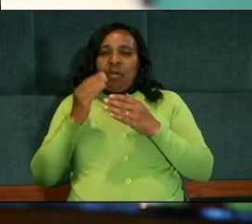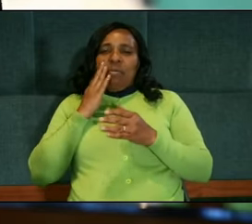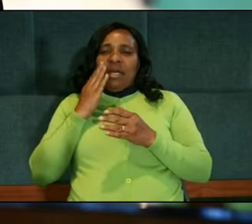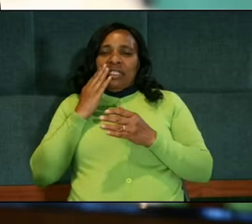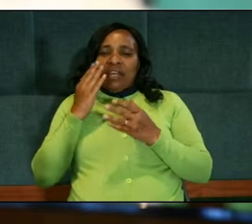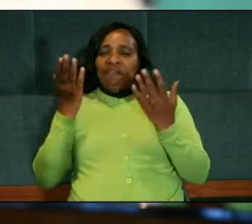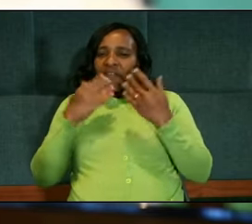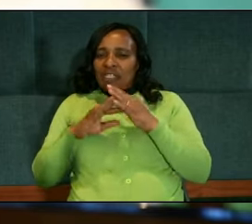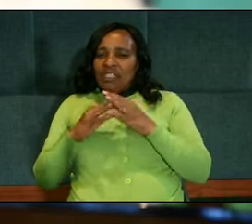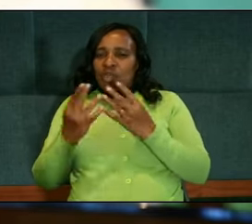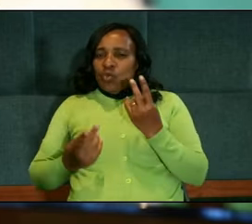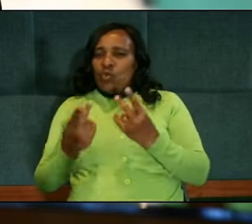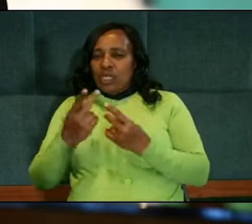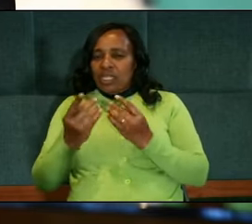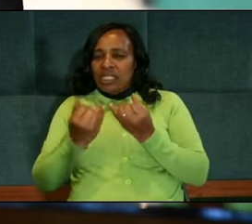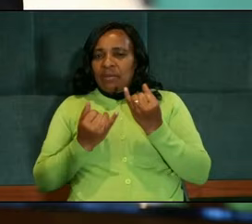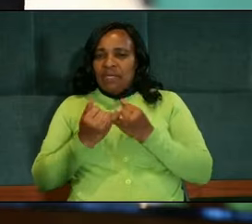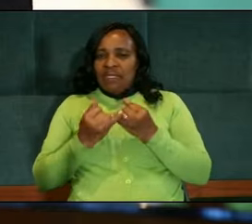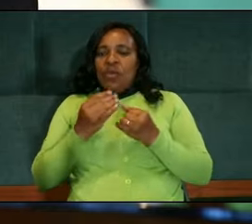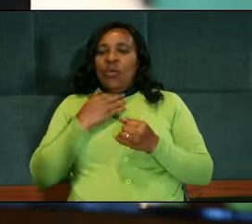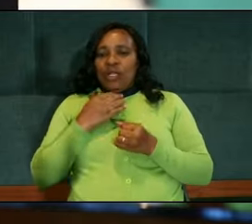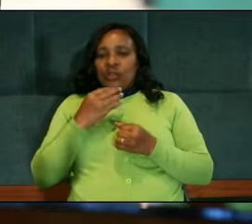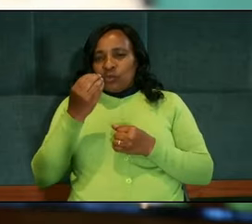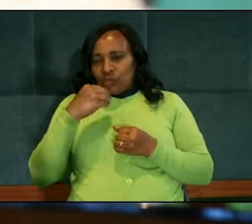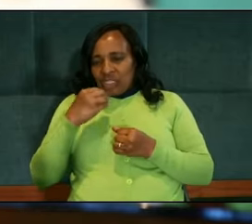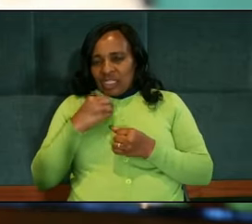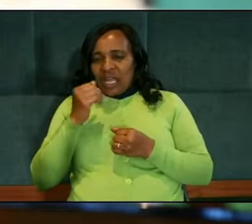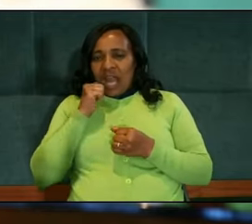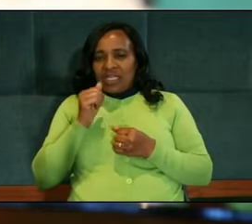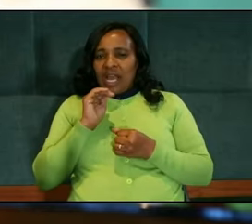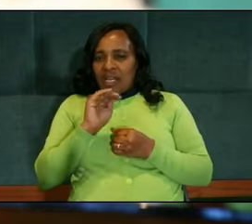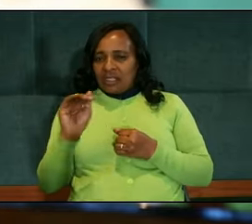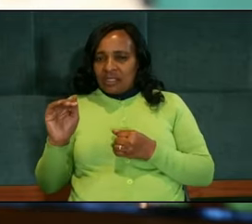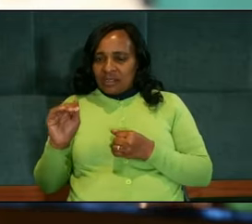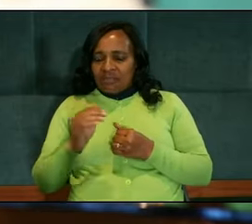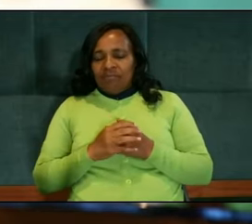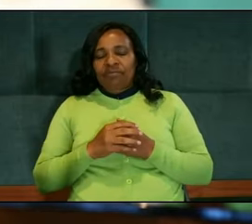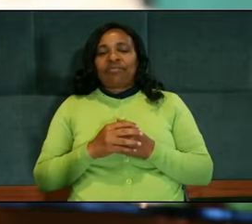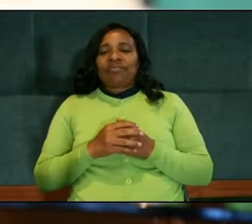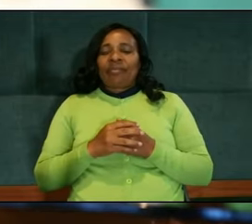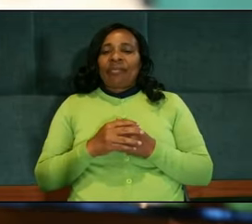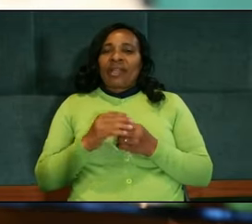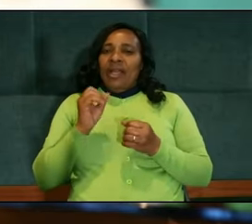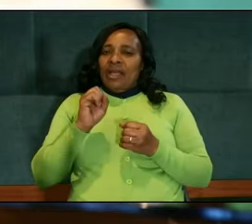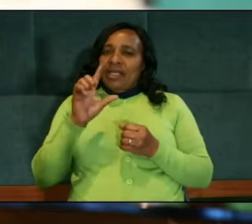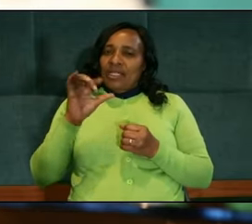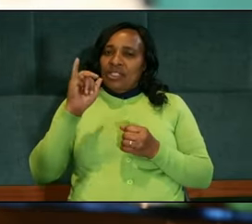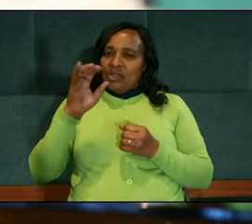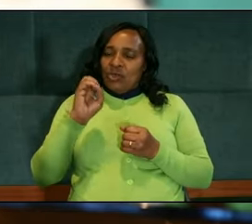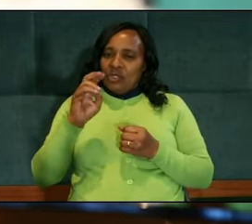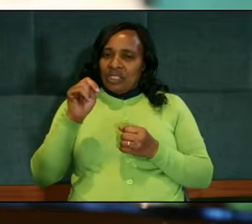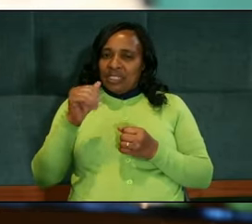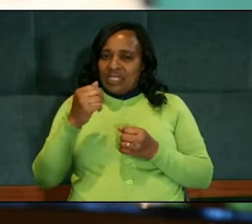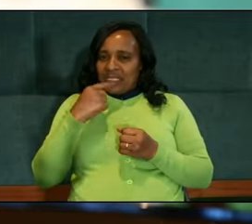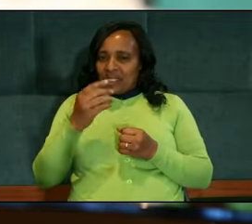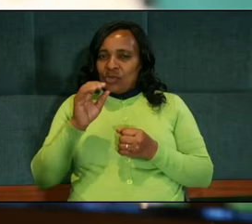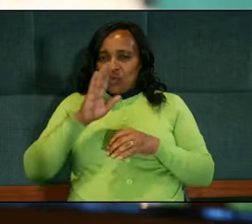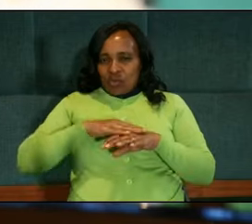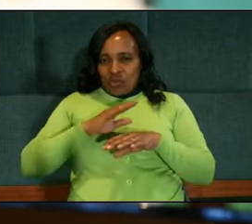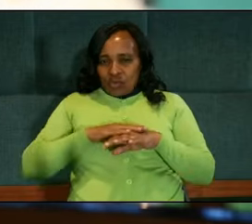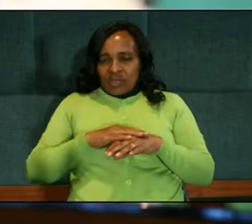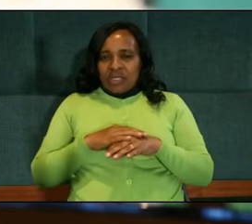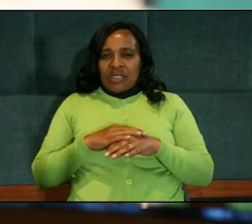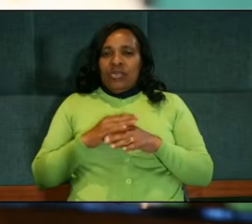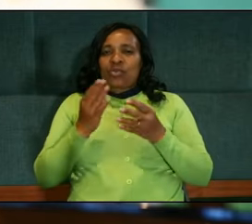preparing breakfast. Would you like to eat? Auntie said. Elliot nodded his head. Good, Auntie